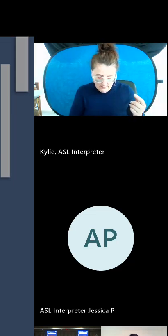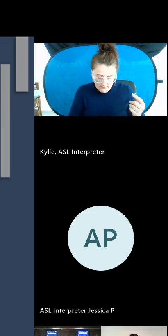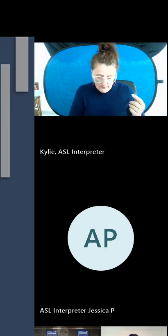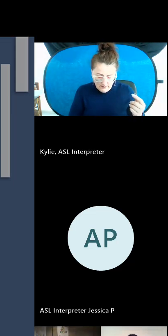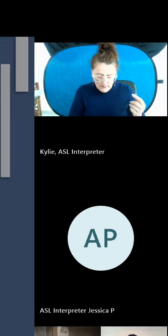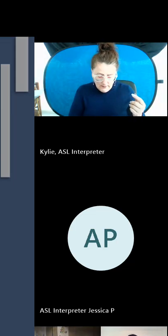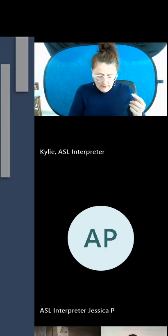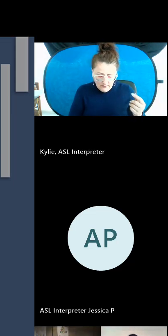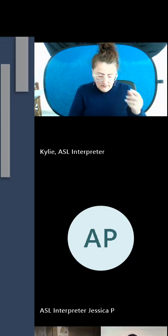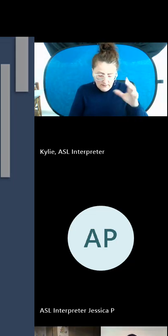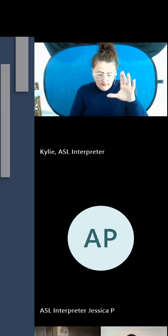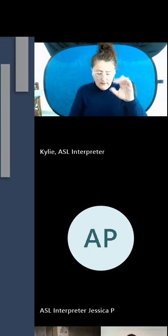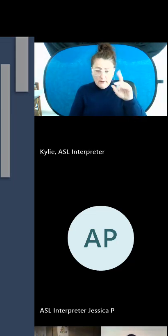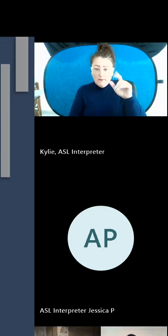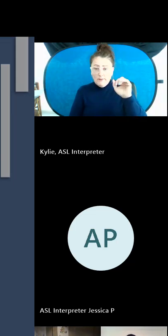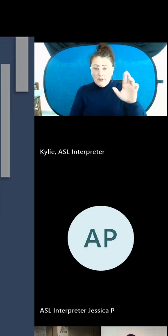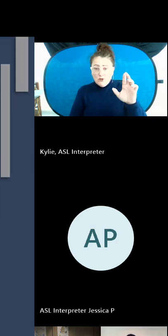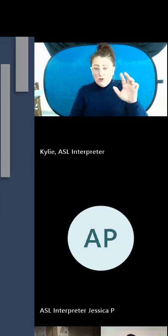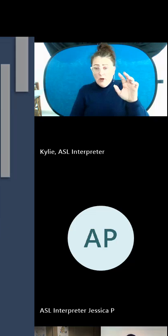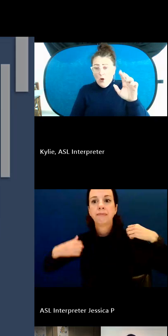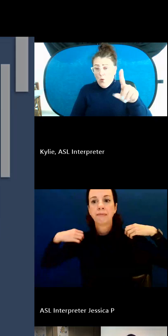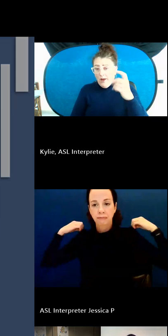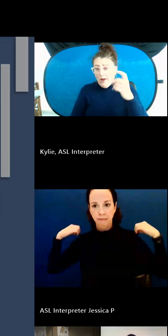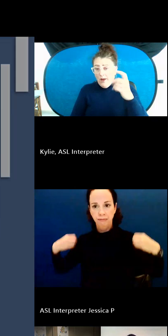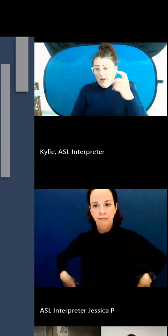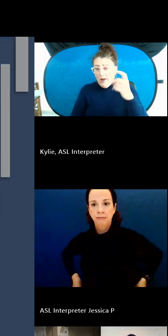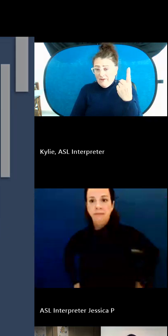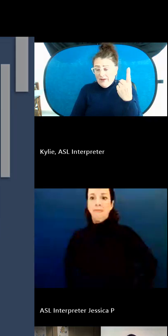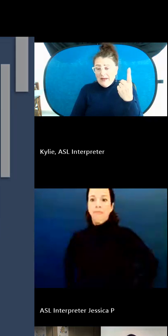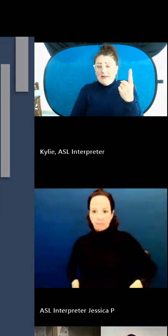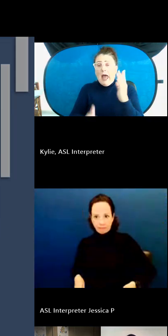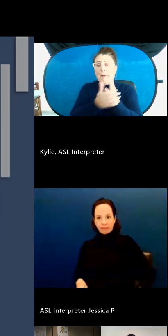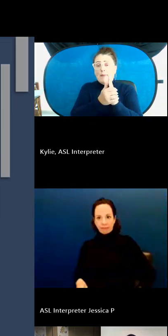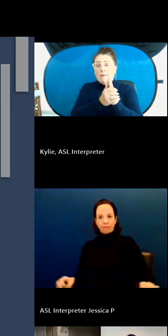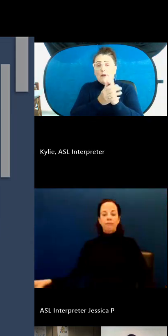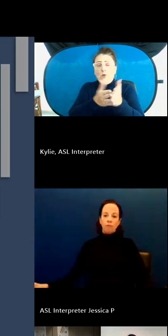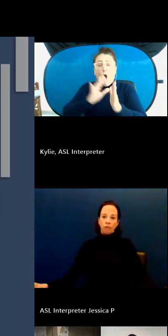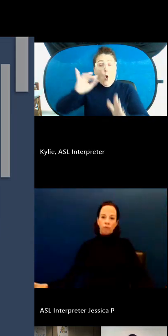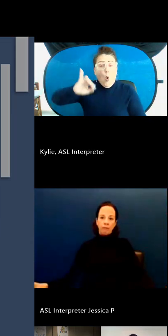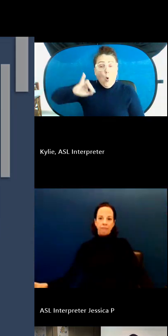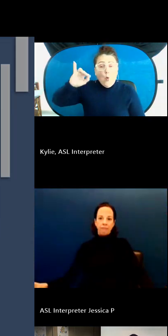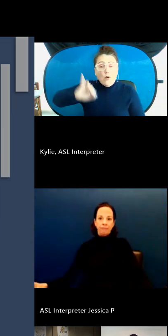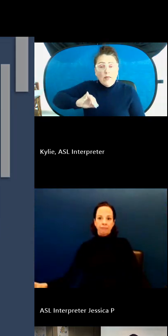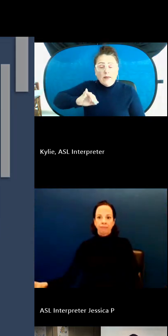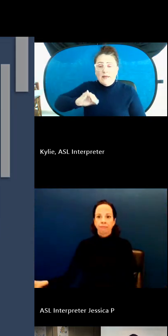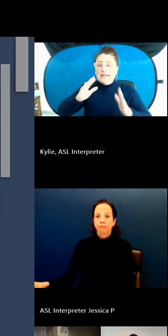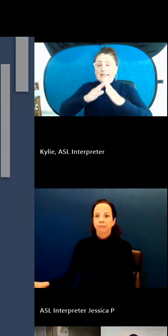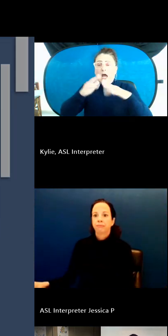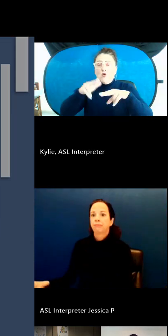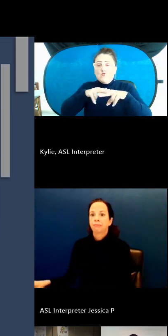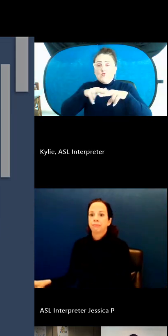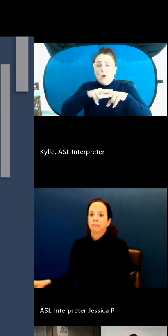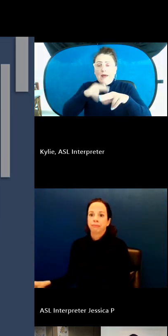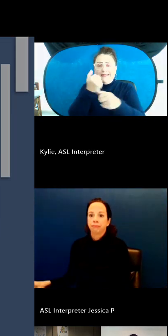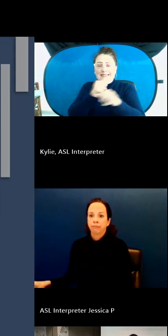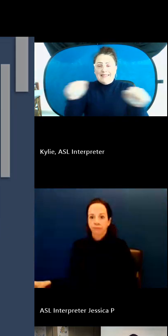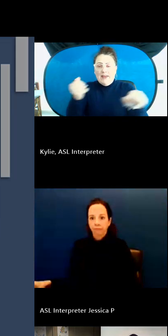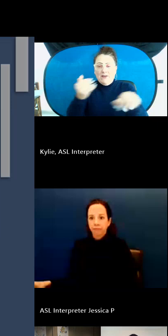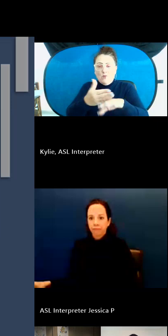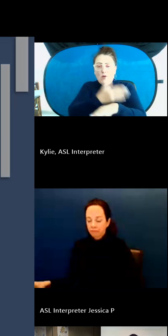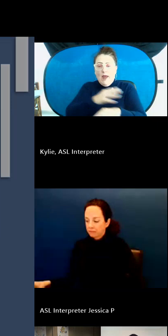Commissioners, tab 111 is a scope amendment request for the City of Oakland Town Rail Safety Improvements Project in